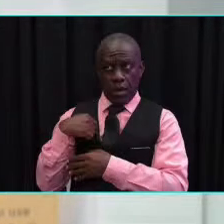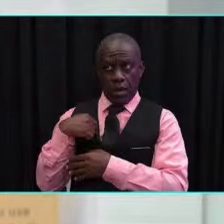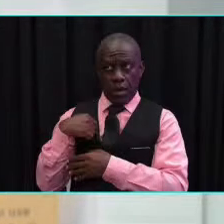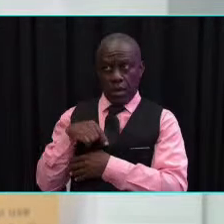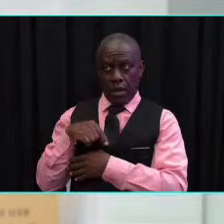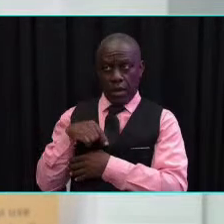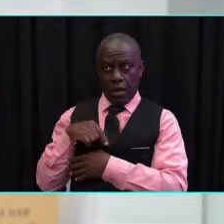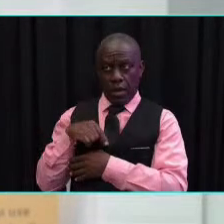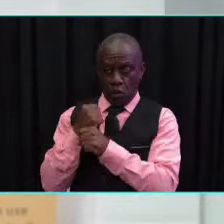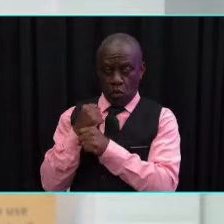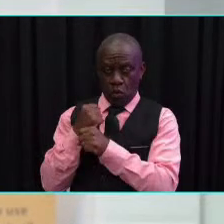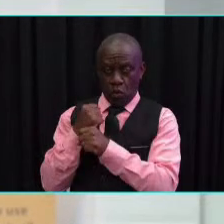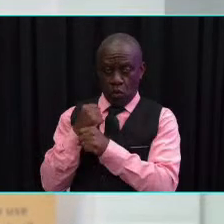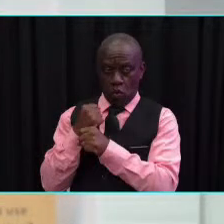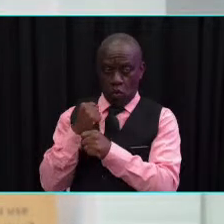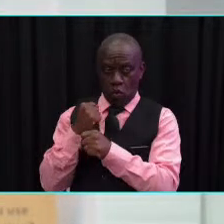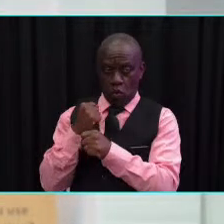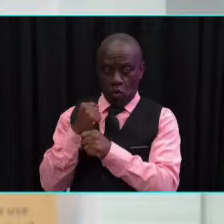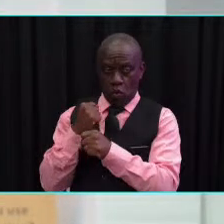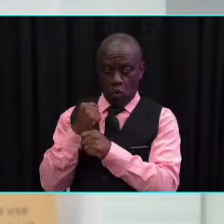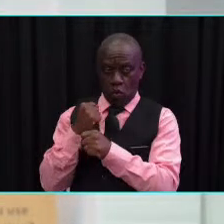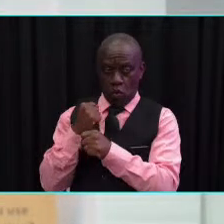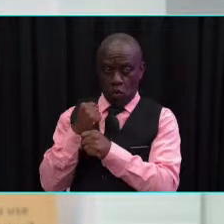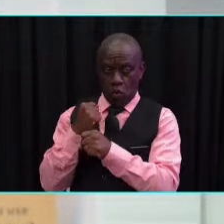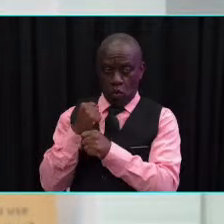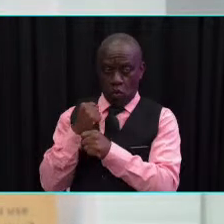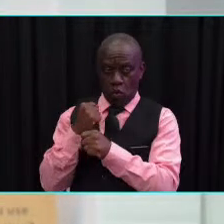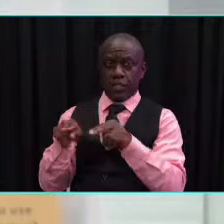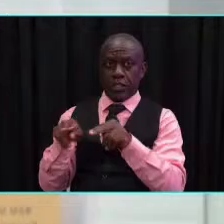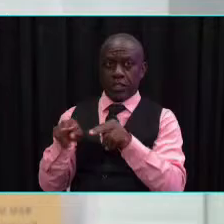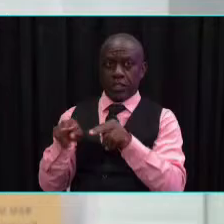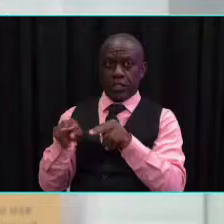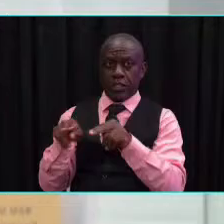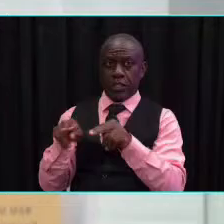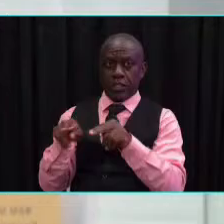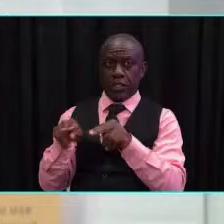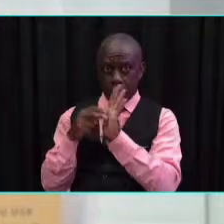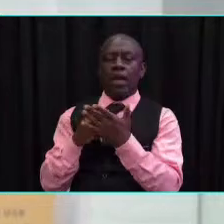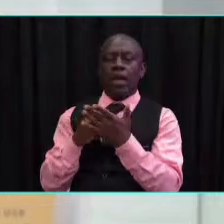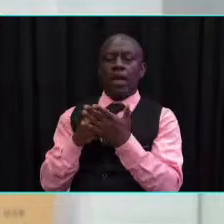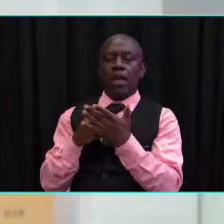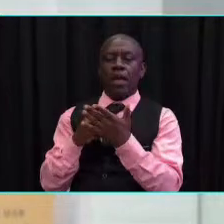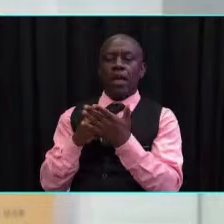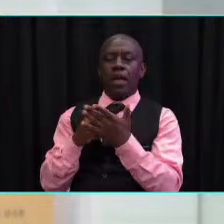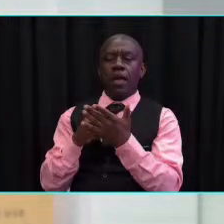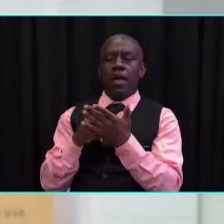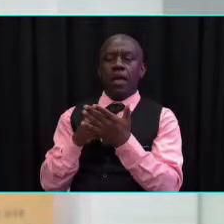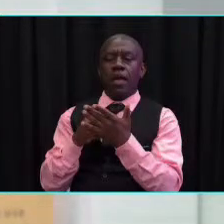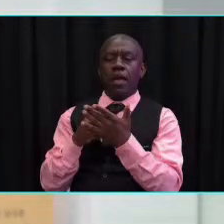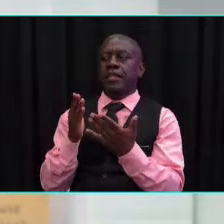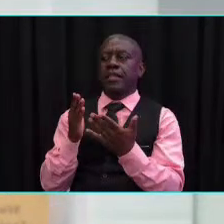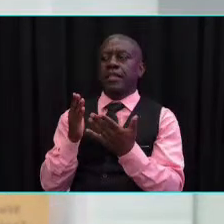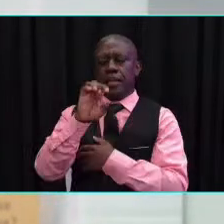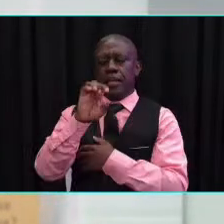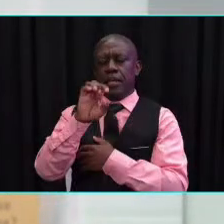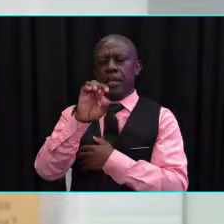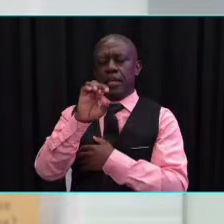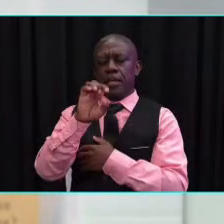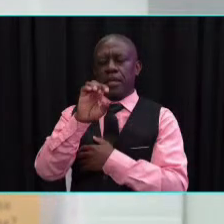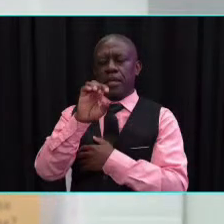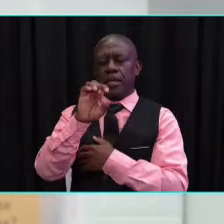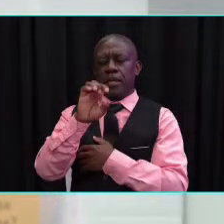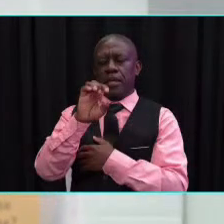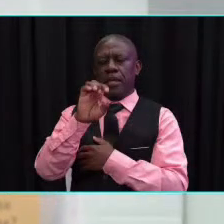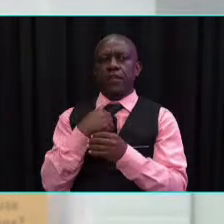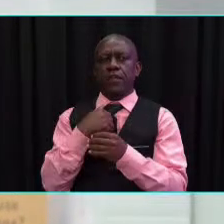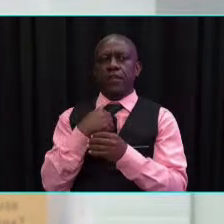Madam Refco is there, but when EPK got the provisional status,